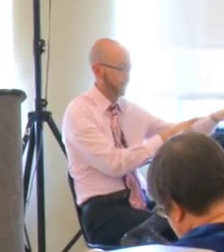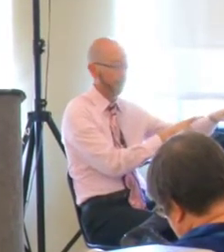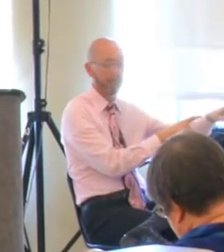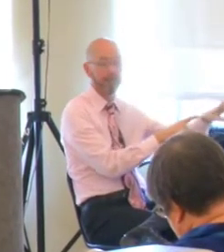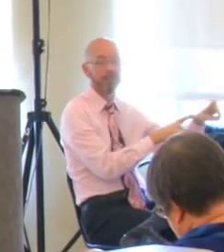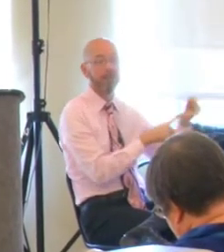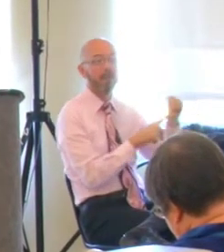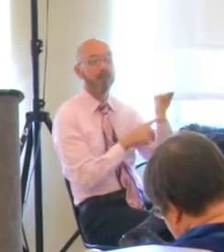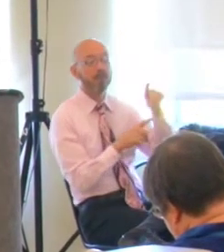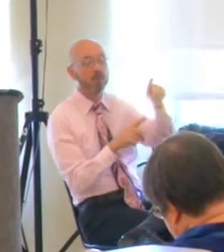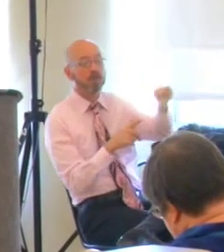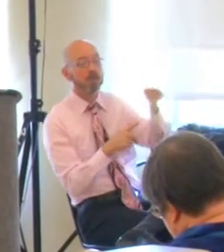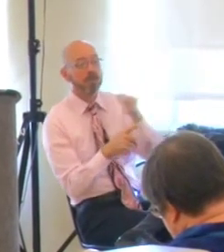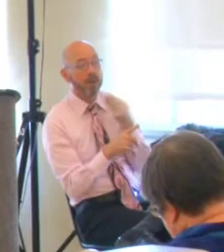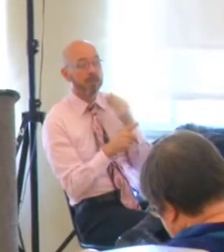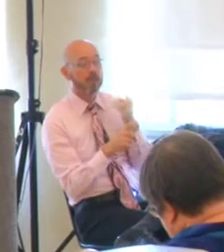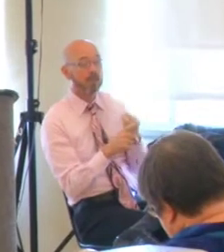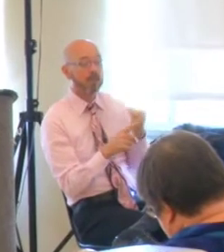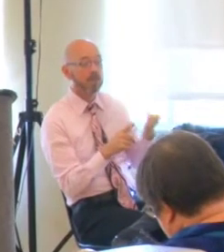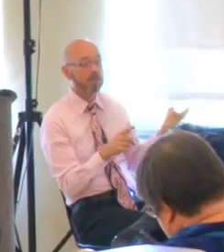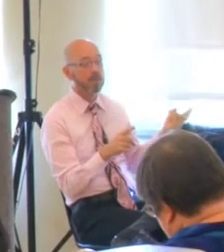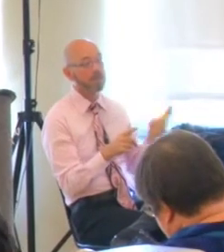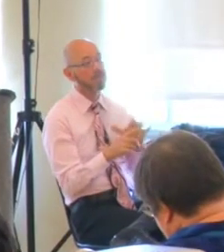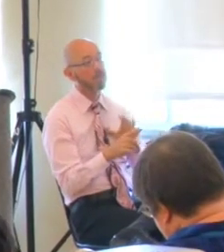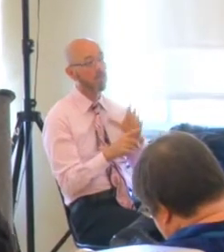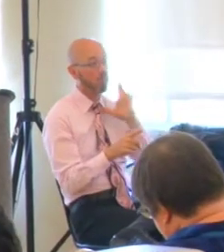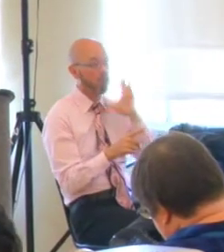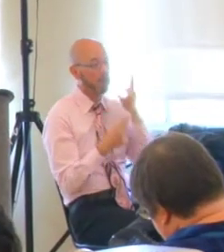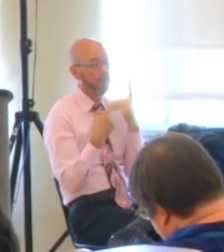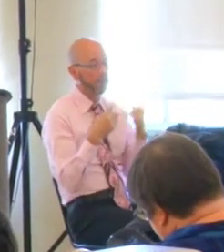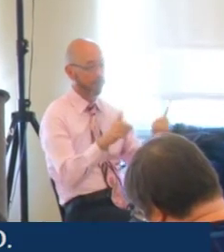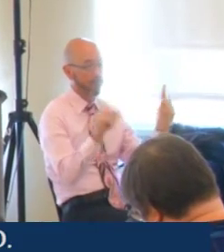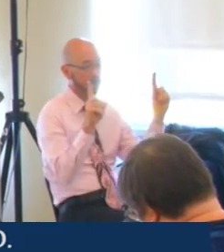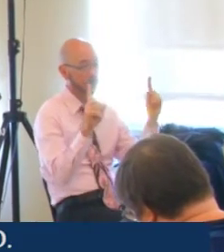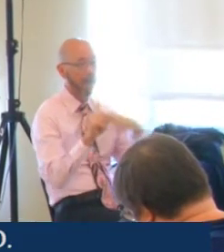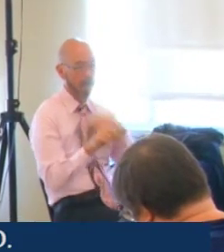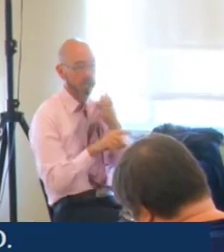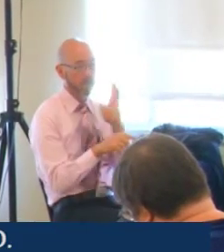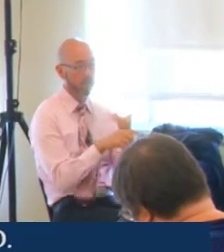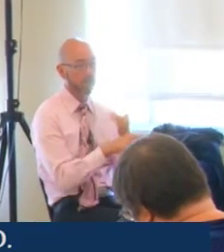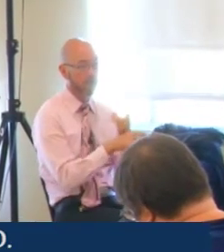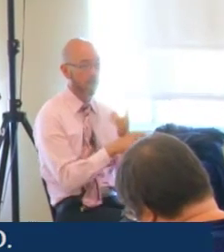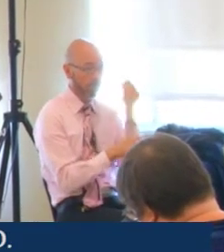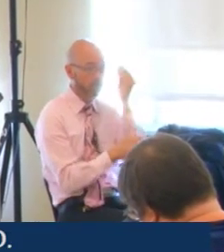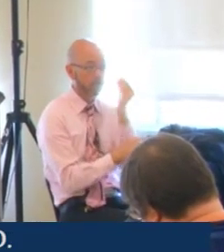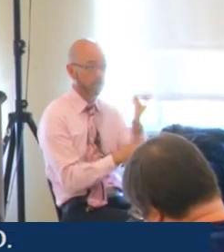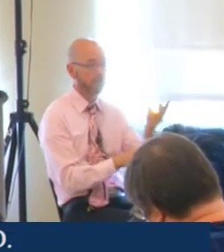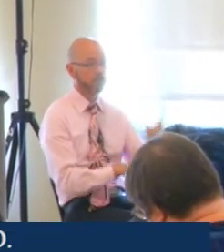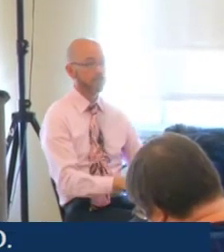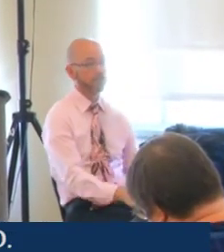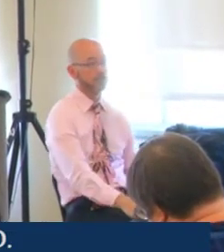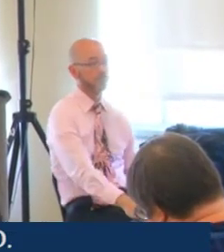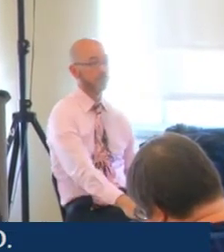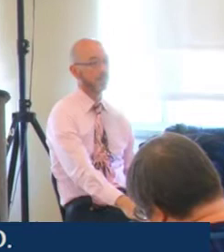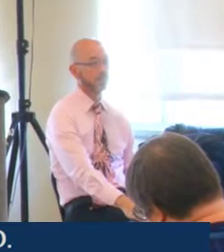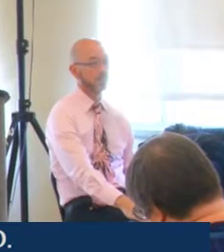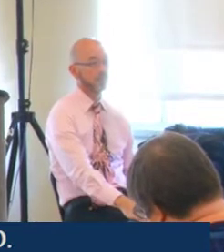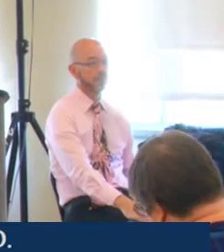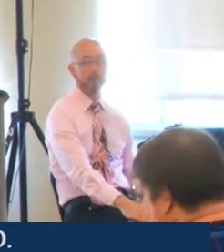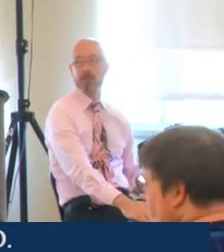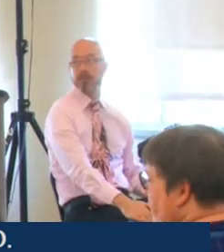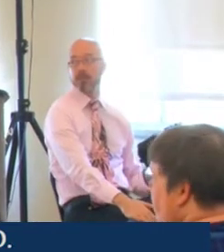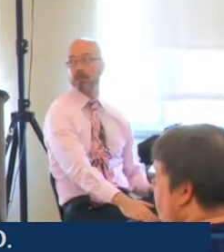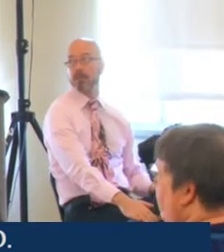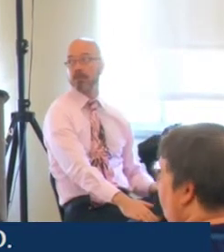me some resources that ultimately are effective, I will use them. Well, have you tried?